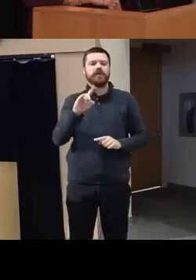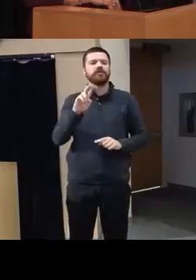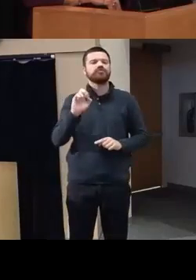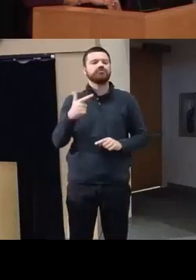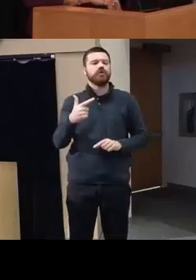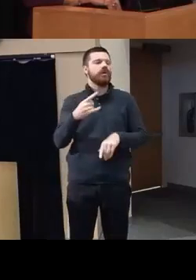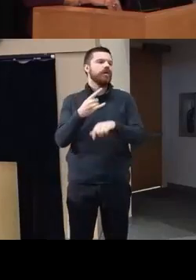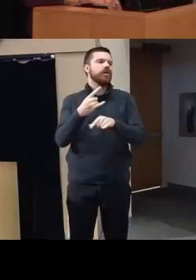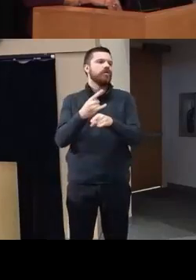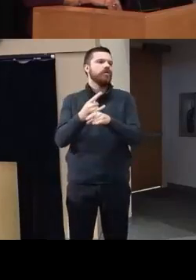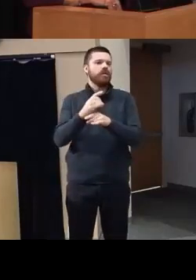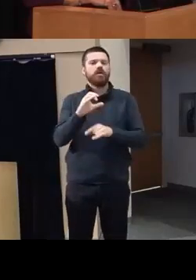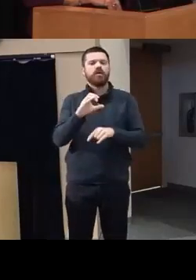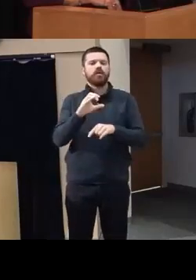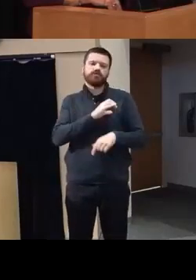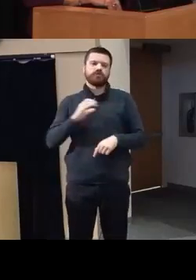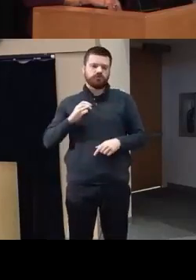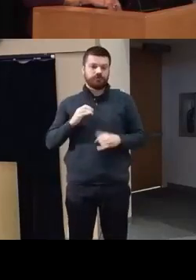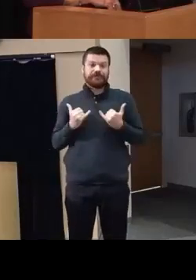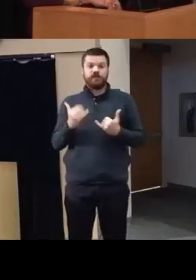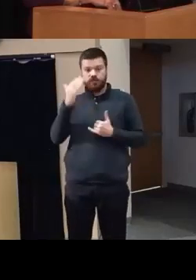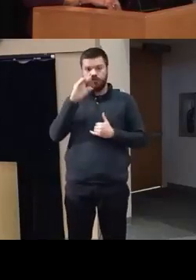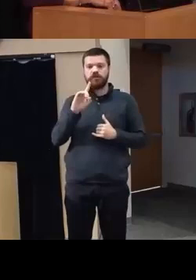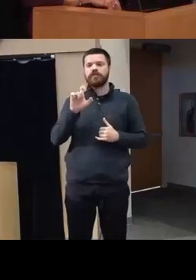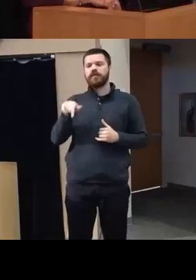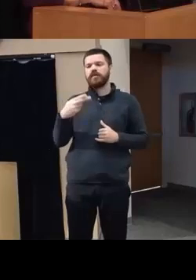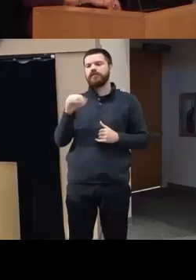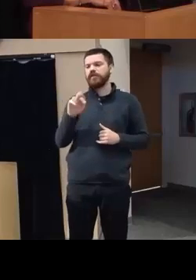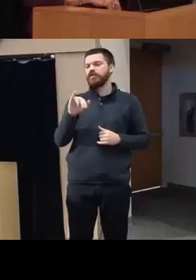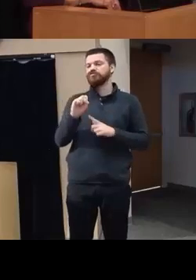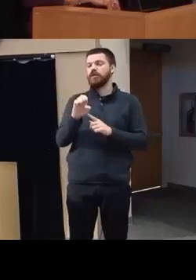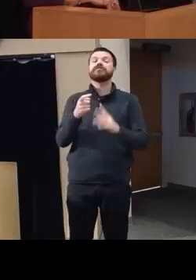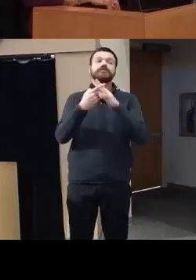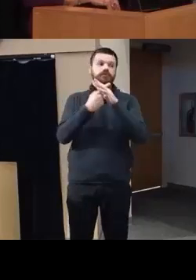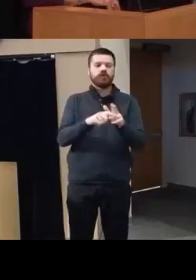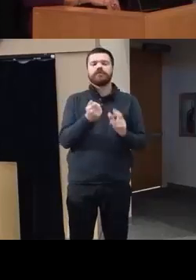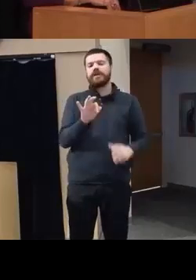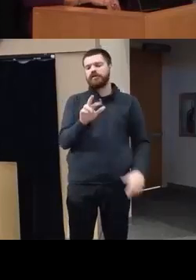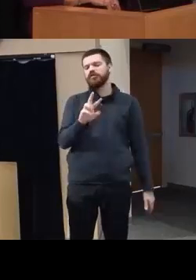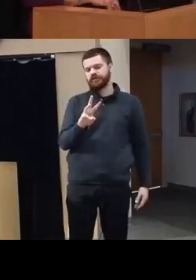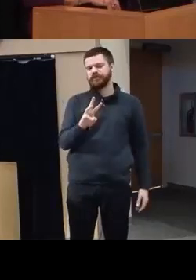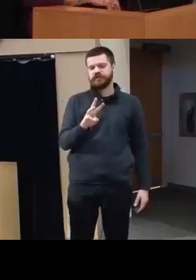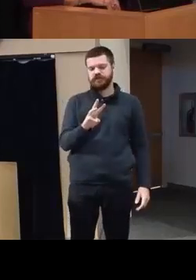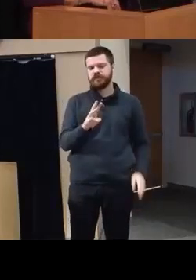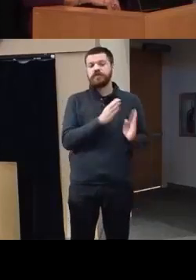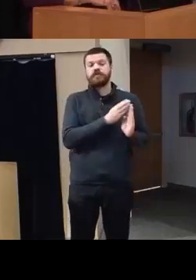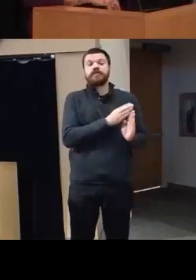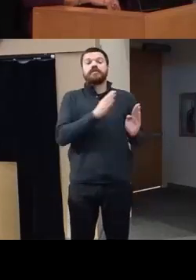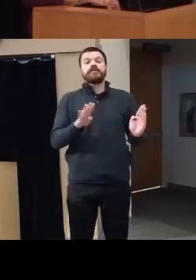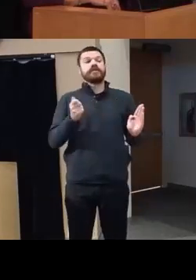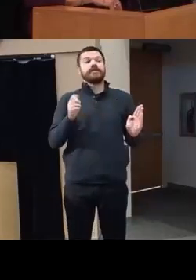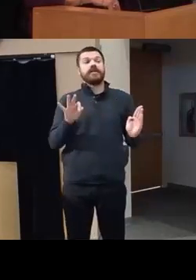and Alcohol Council, now known as Delphi RISE, began in 1936. Then